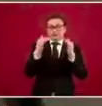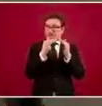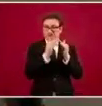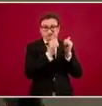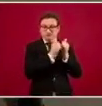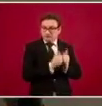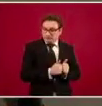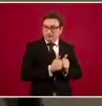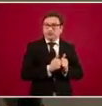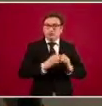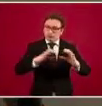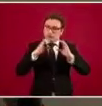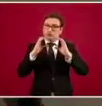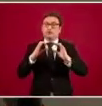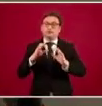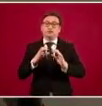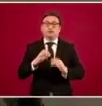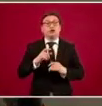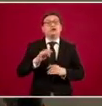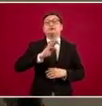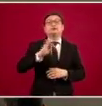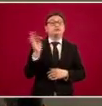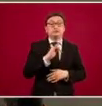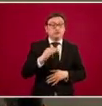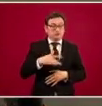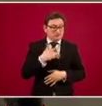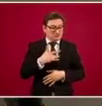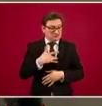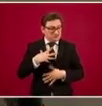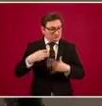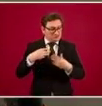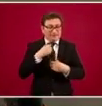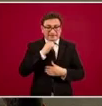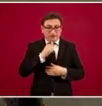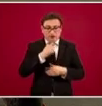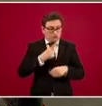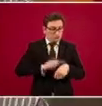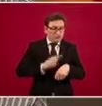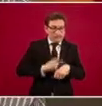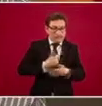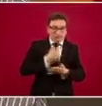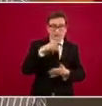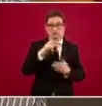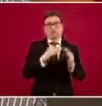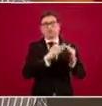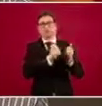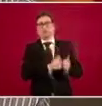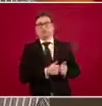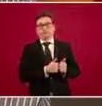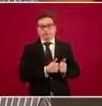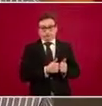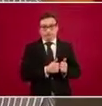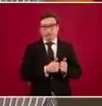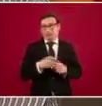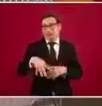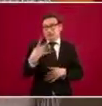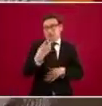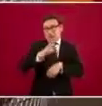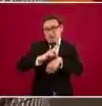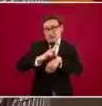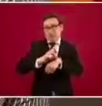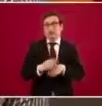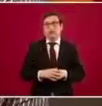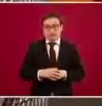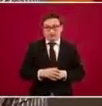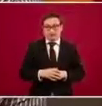If you're showing symptoms, then you shouldn't go out. You should isolate yourself. If you are not at an